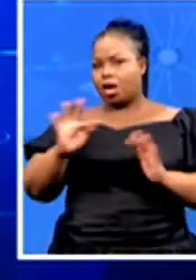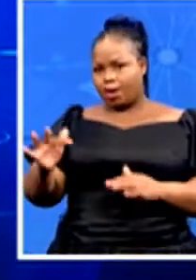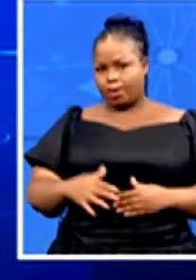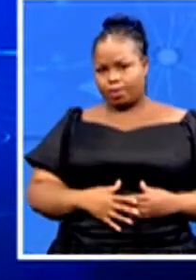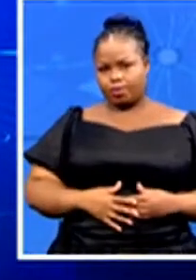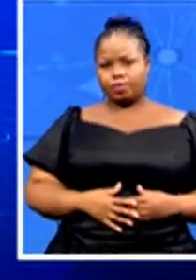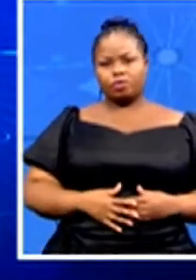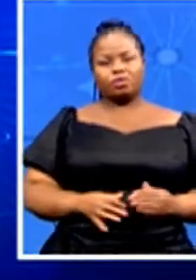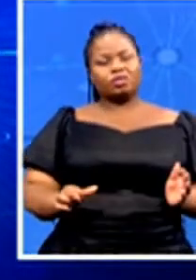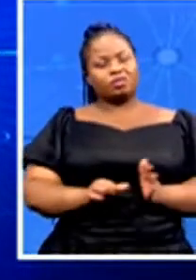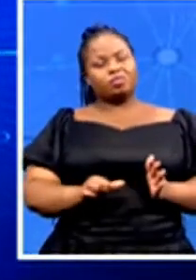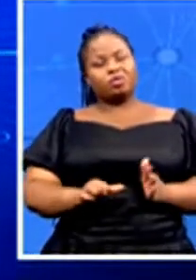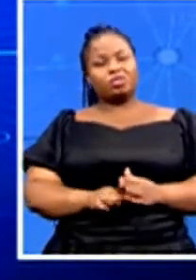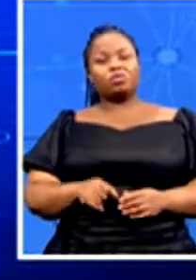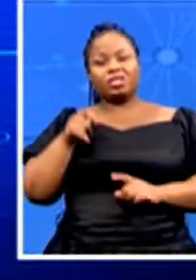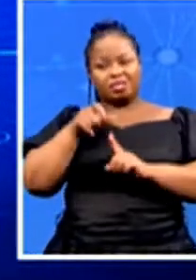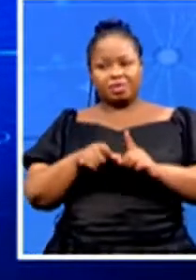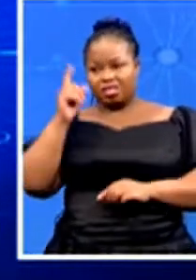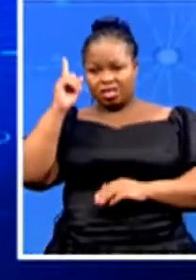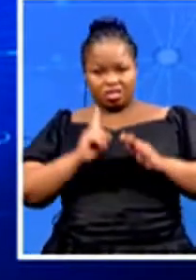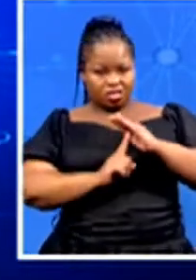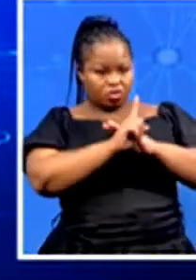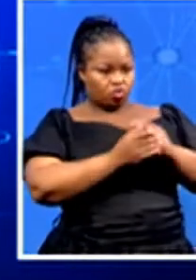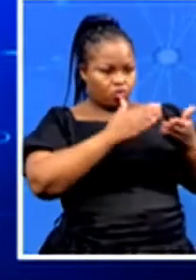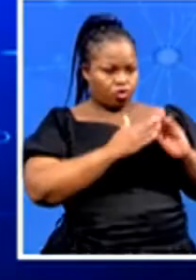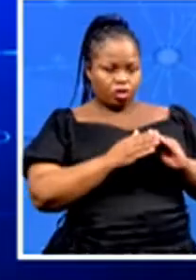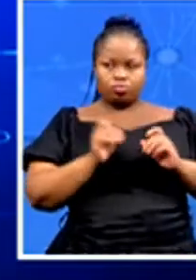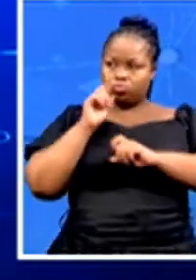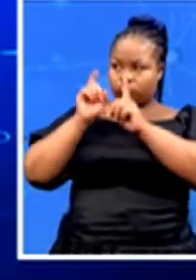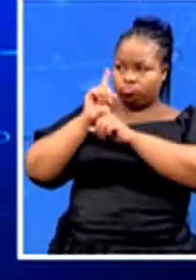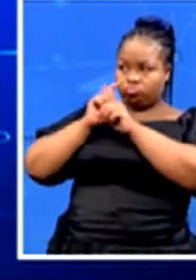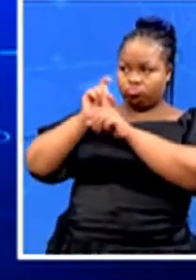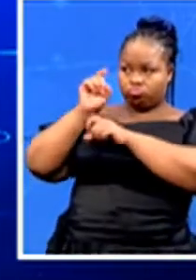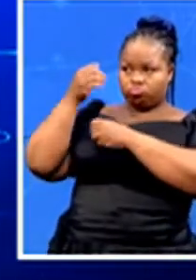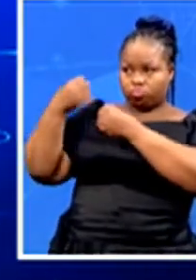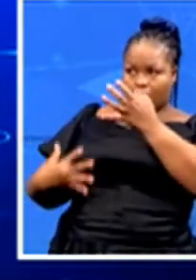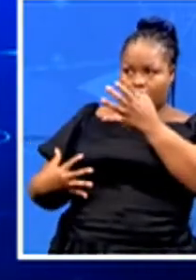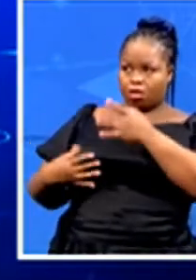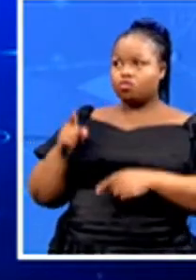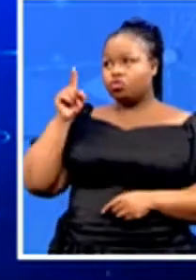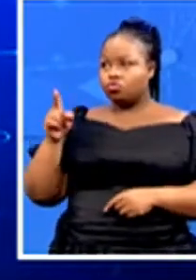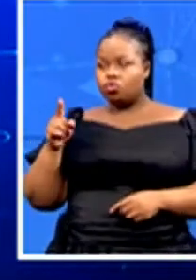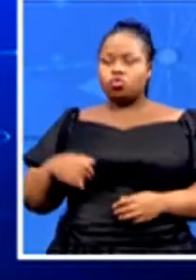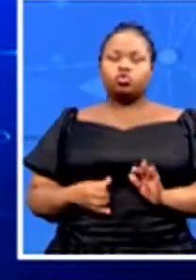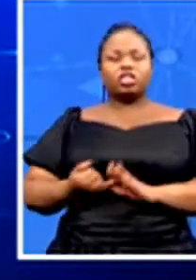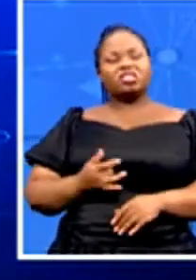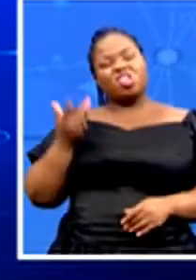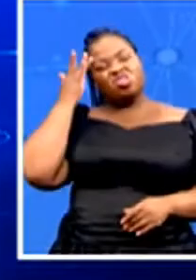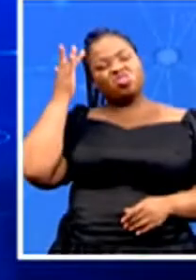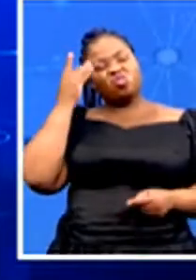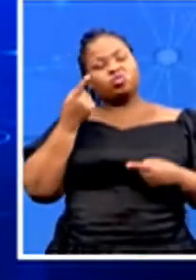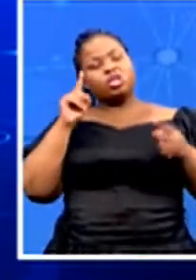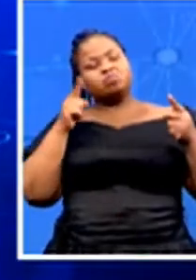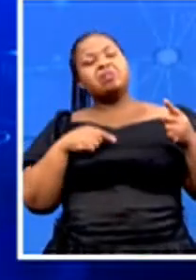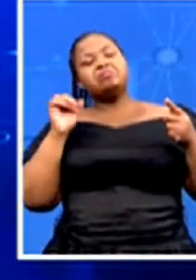knocks at my door, I ask those questions. Are you not going to tick the box? to say, yes, you attended integrated